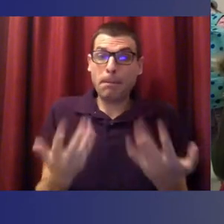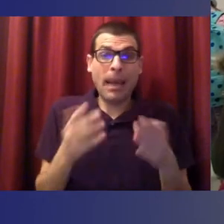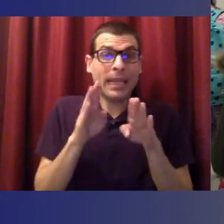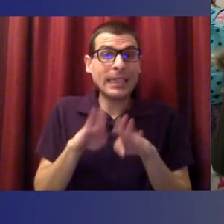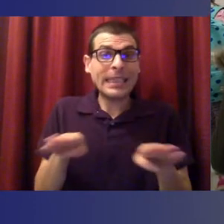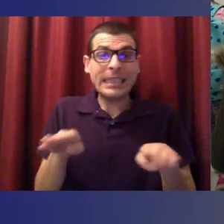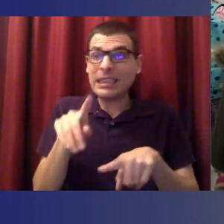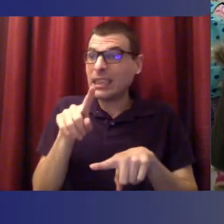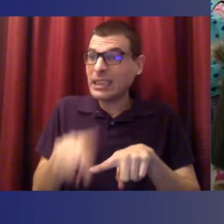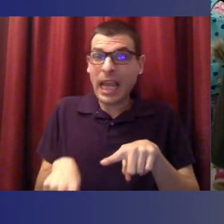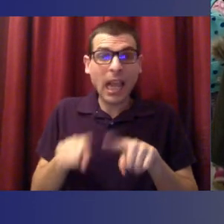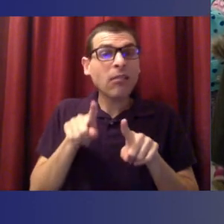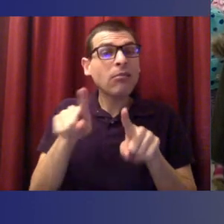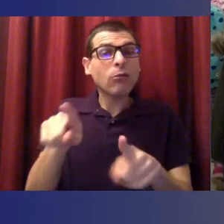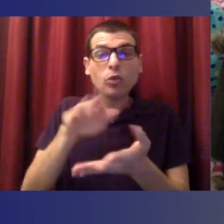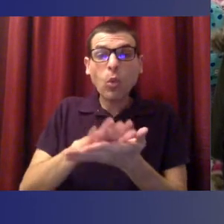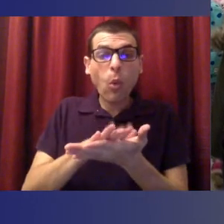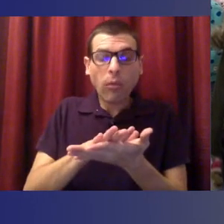meals.